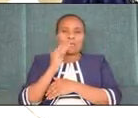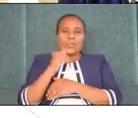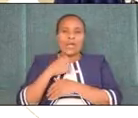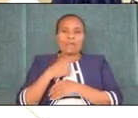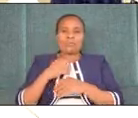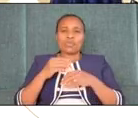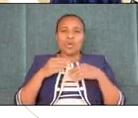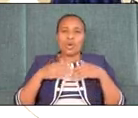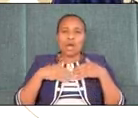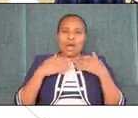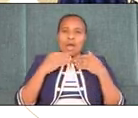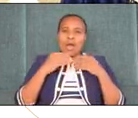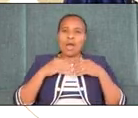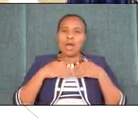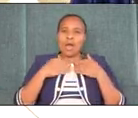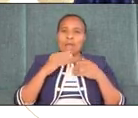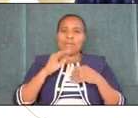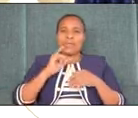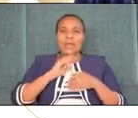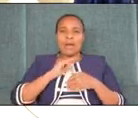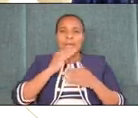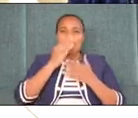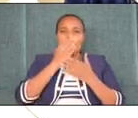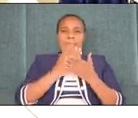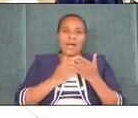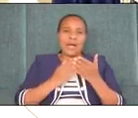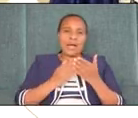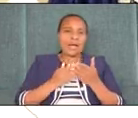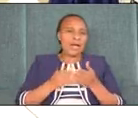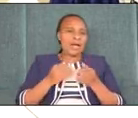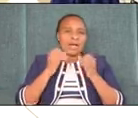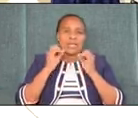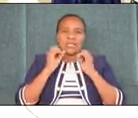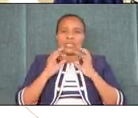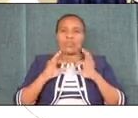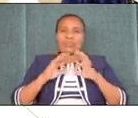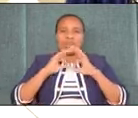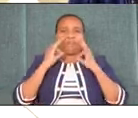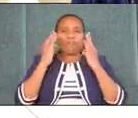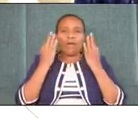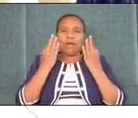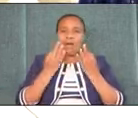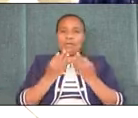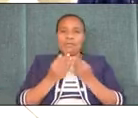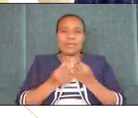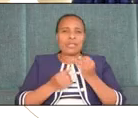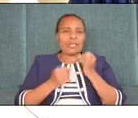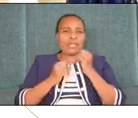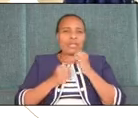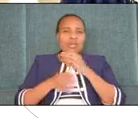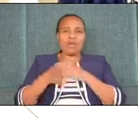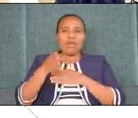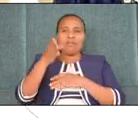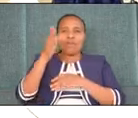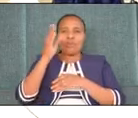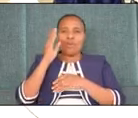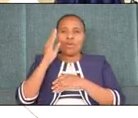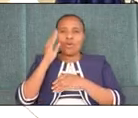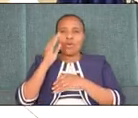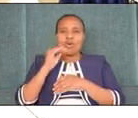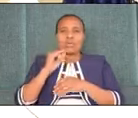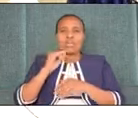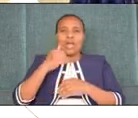God. I'm so glad I'm a part of the family